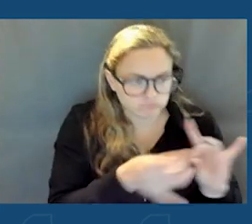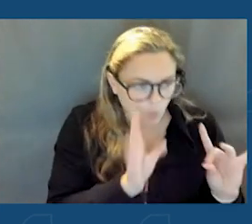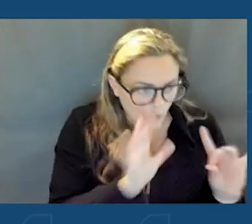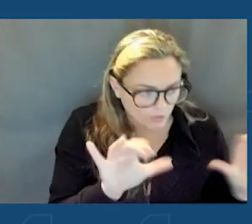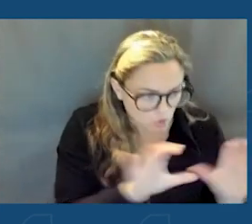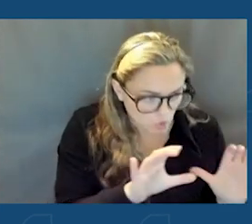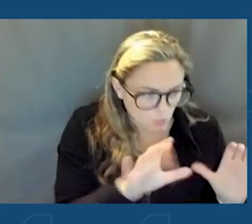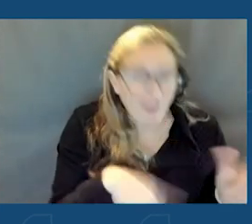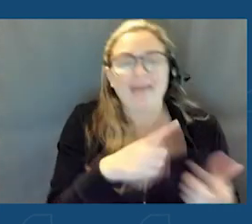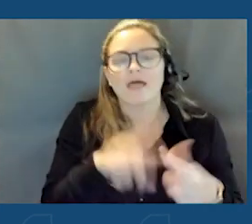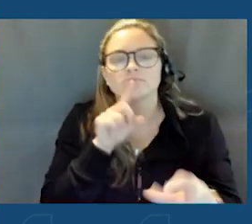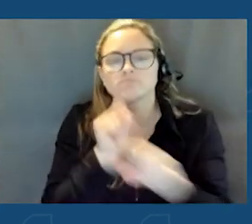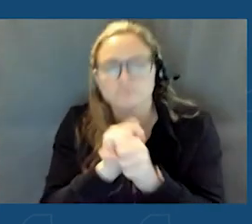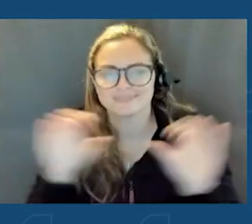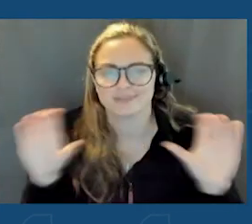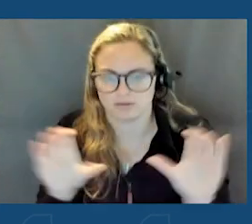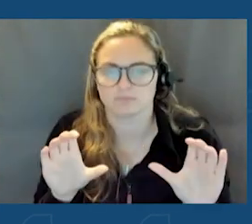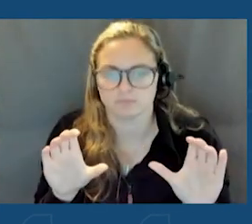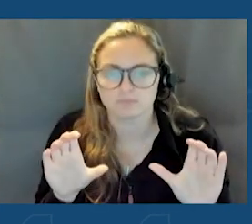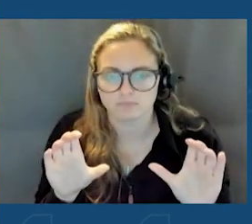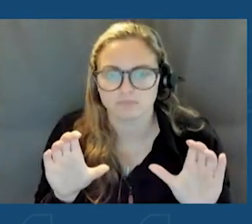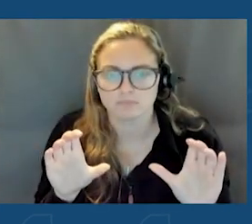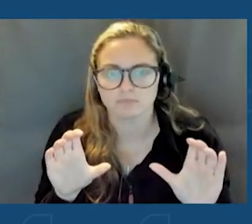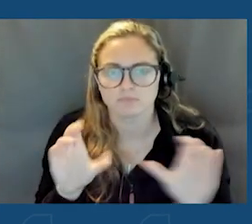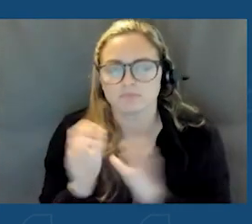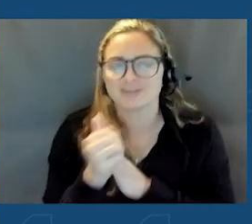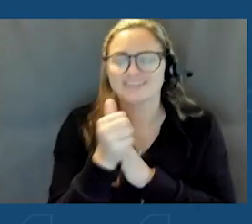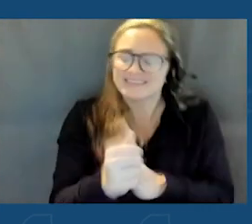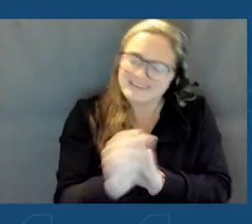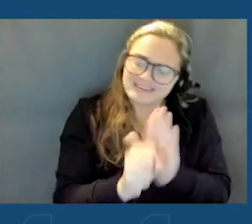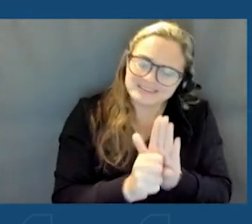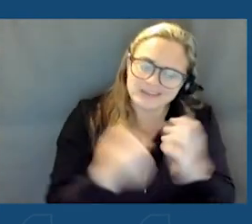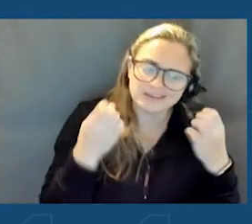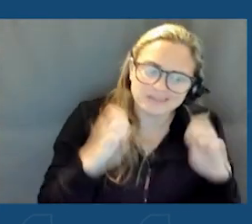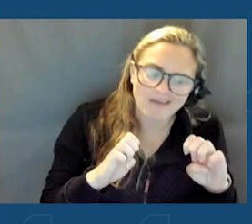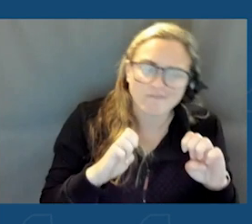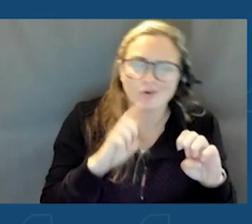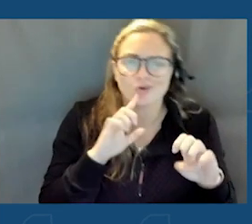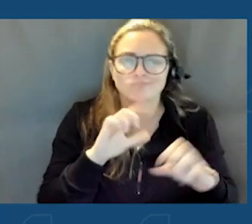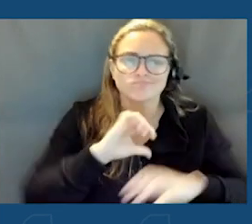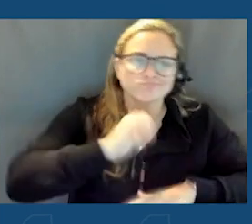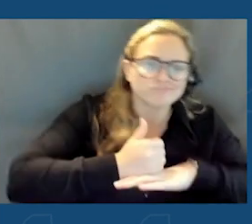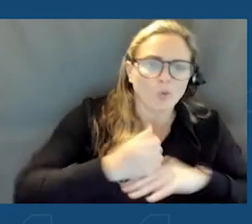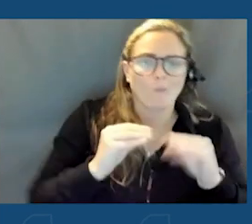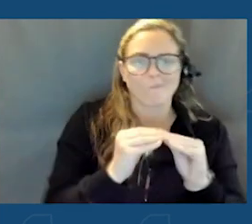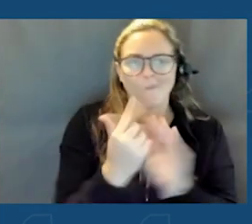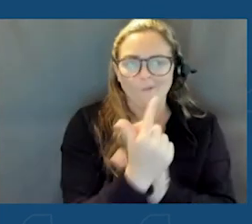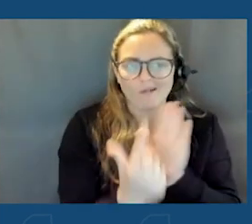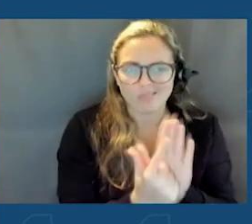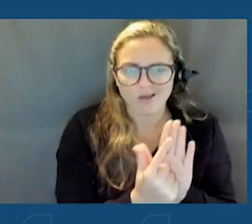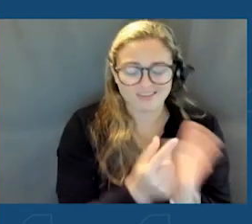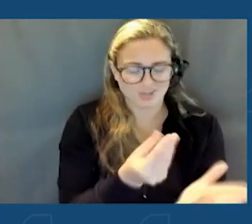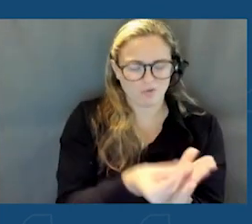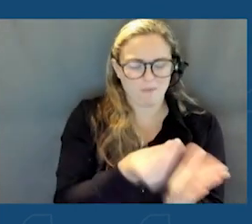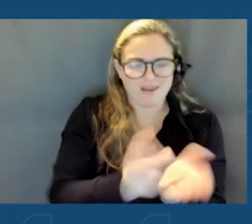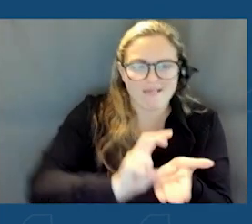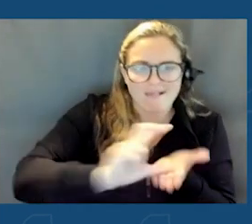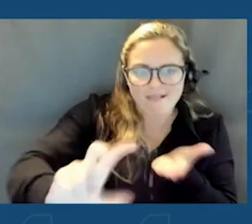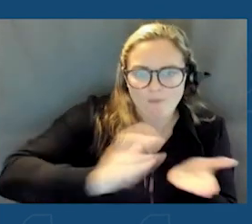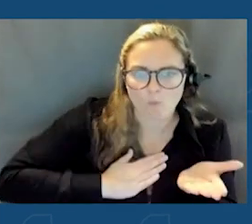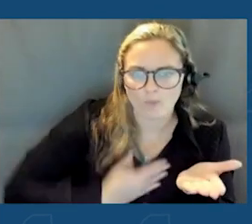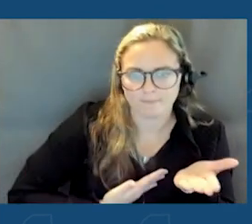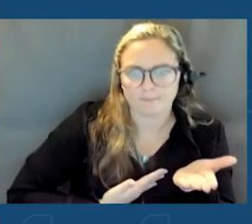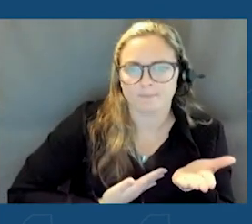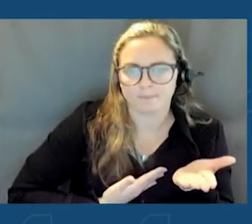gun violence. And she's leading the state's effort in strengthening our gun laws, but she's also putting her money where her mouth is. And